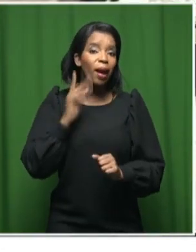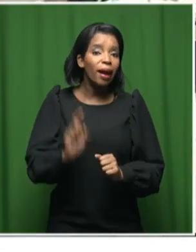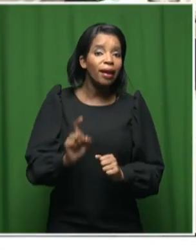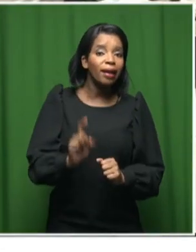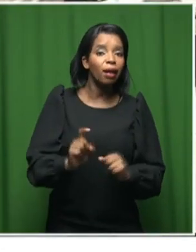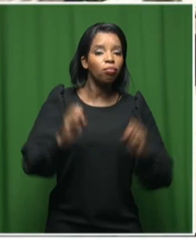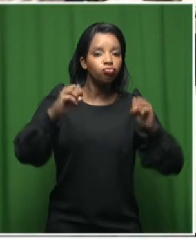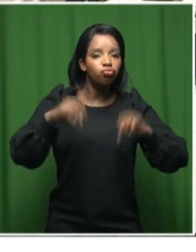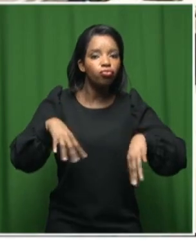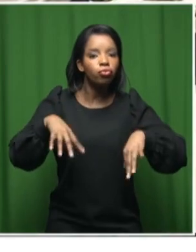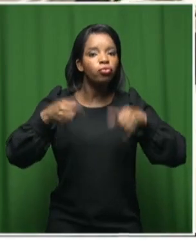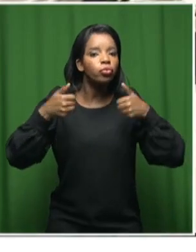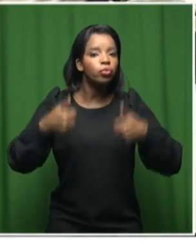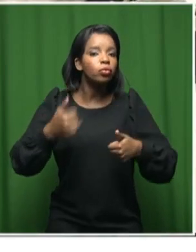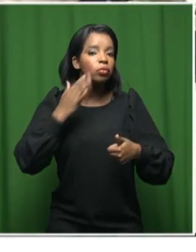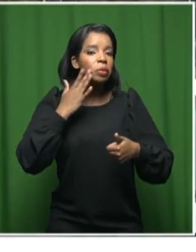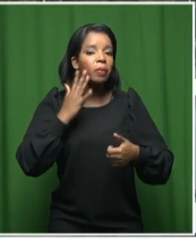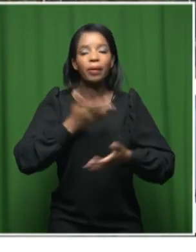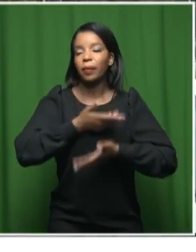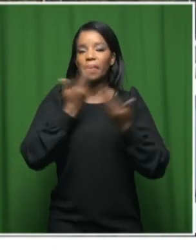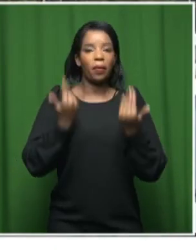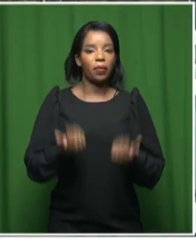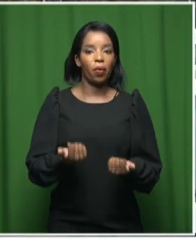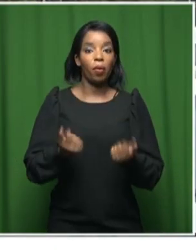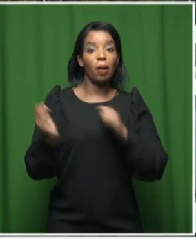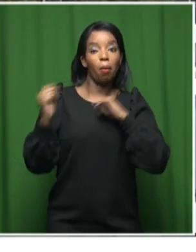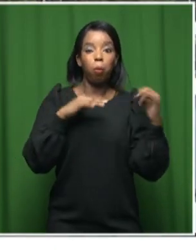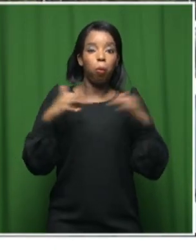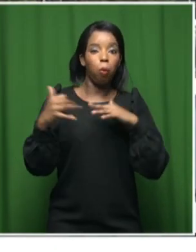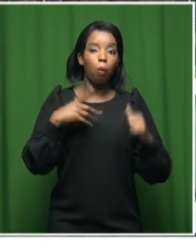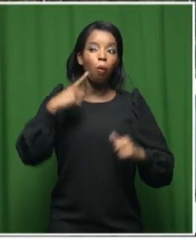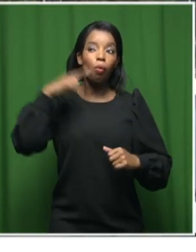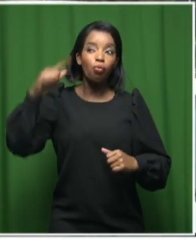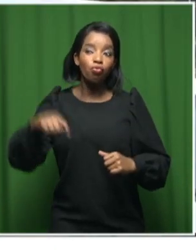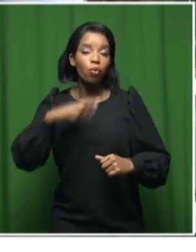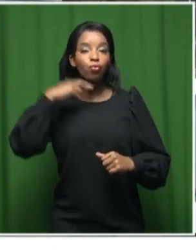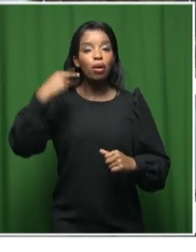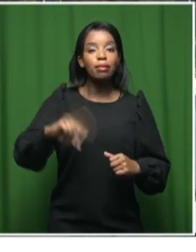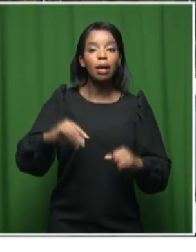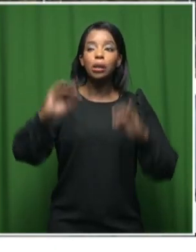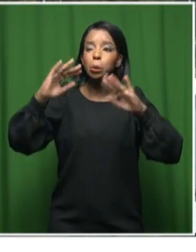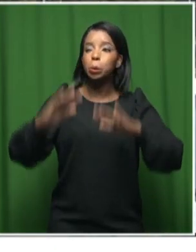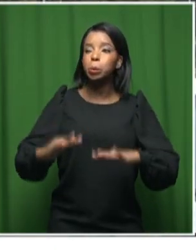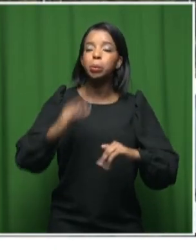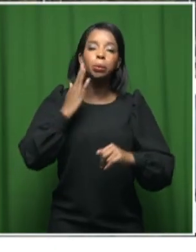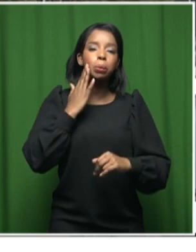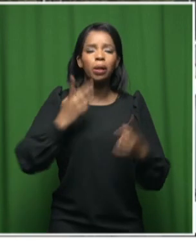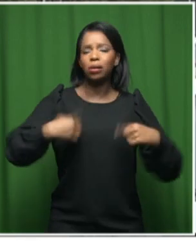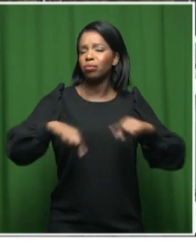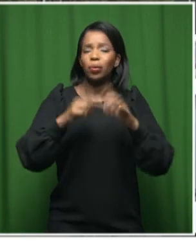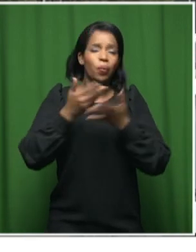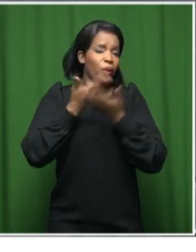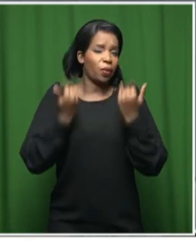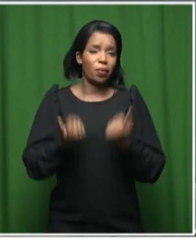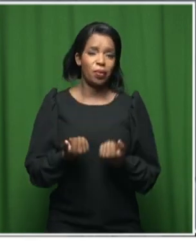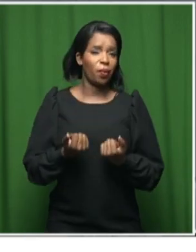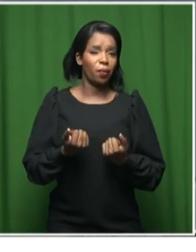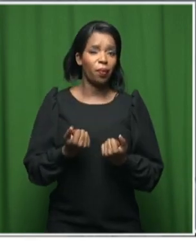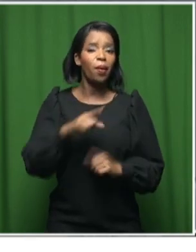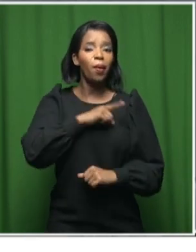and also the conflict in Ukraine, which affects food prices. We don't know when we're going to come out of this. So we need to look